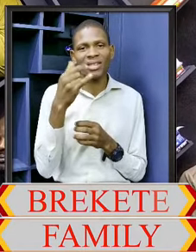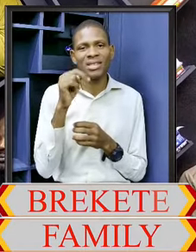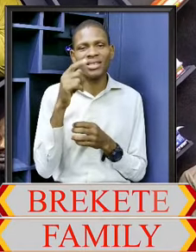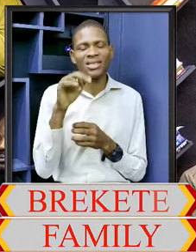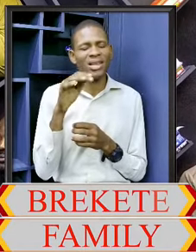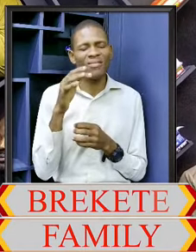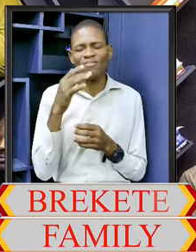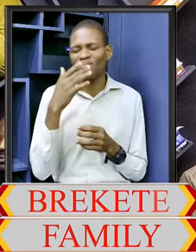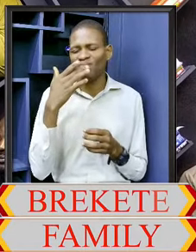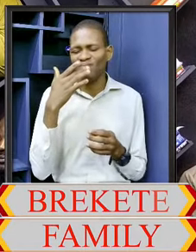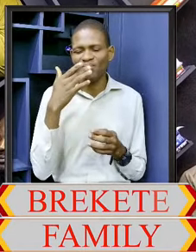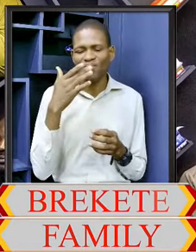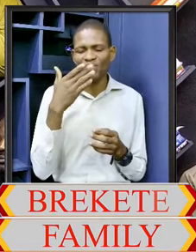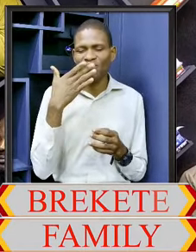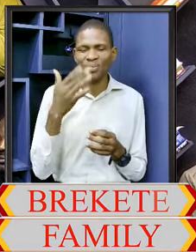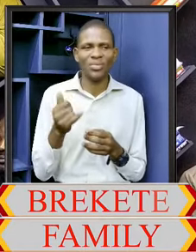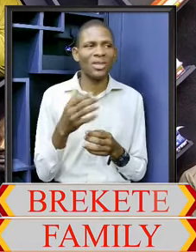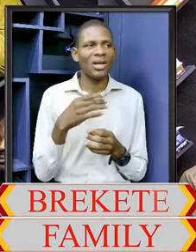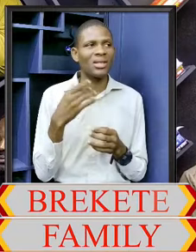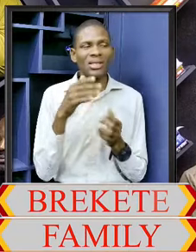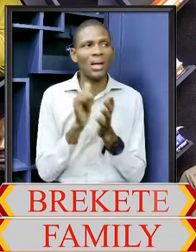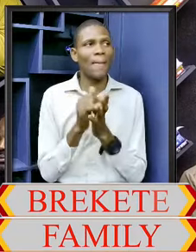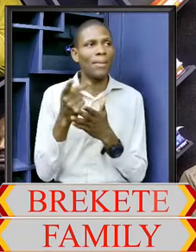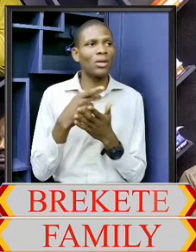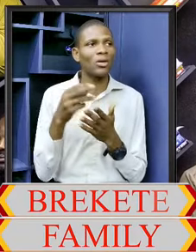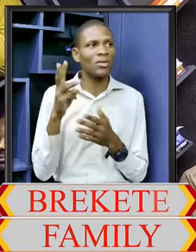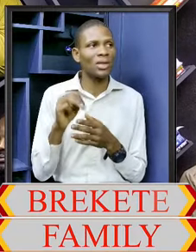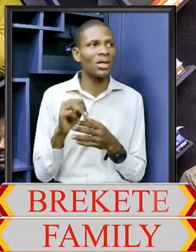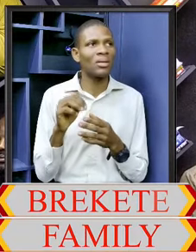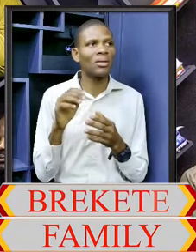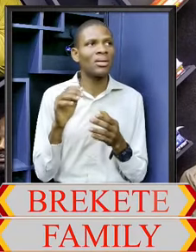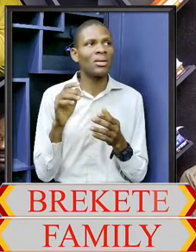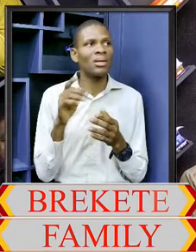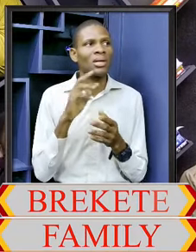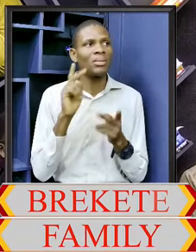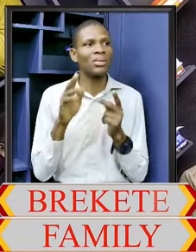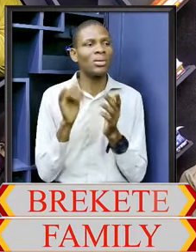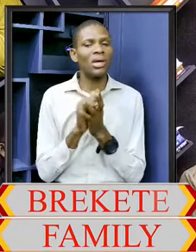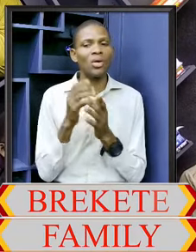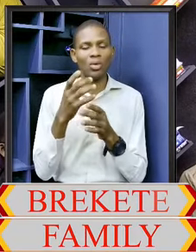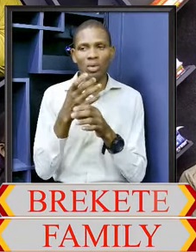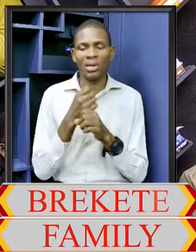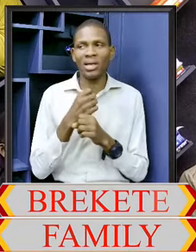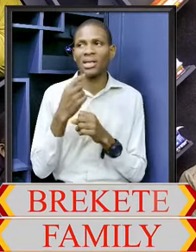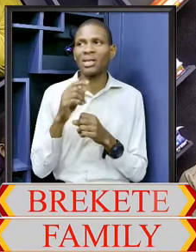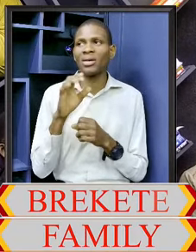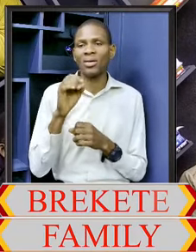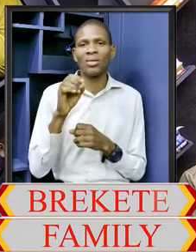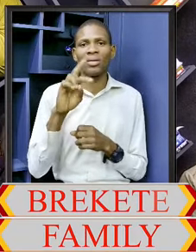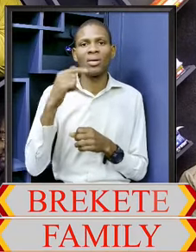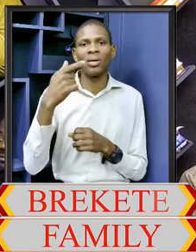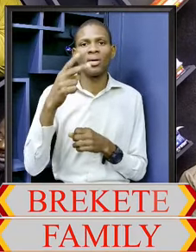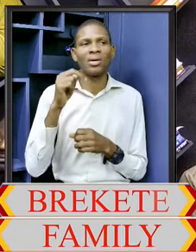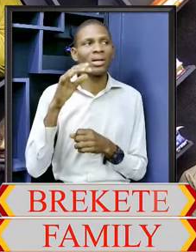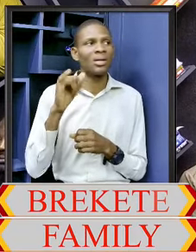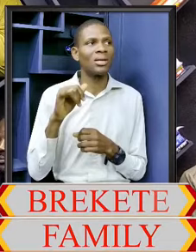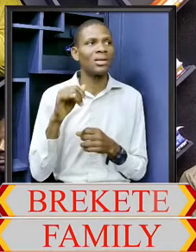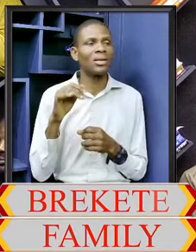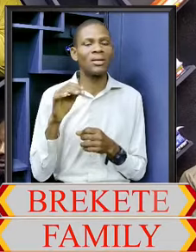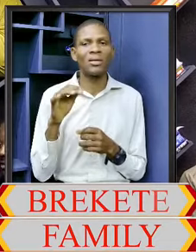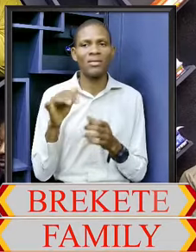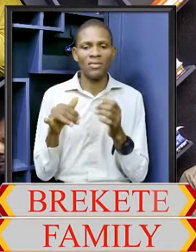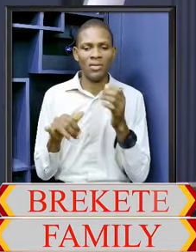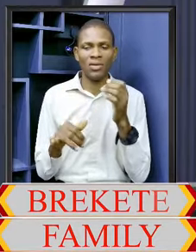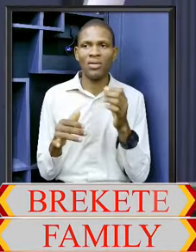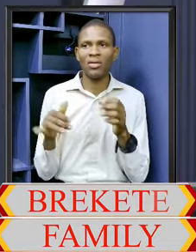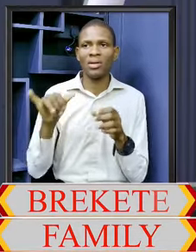tick. That time, they talk, say, part of them, now the people will collect the organic fertilizer. The organic fertilizer, hey,